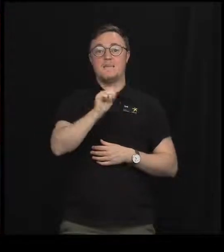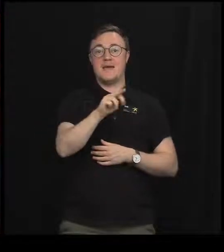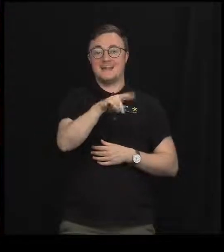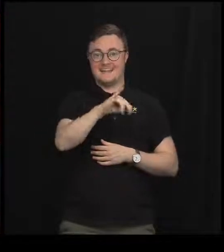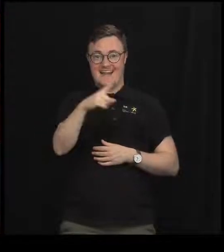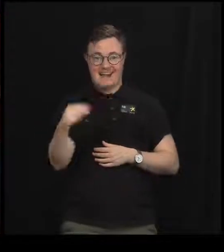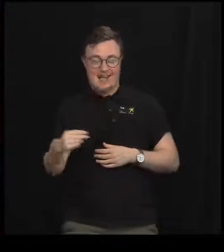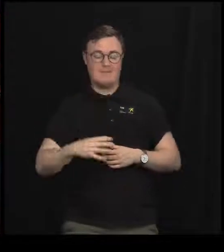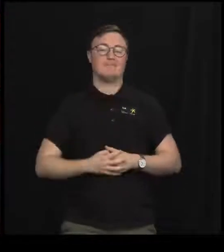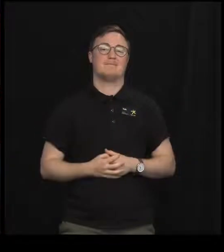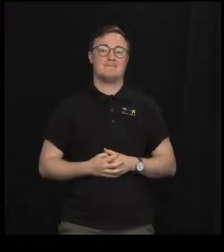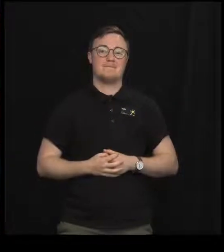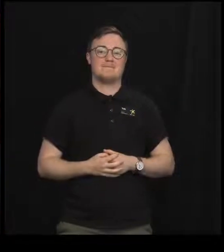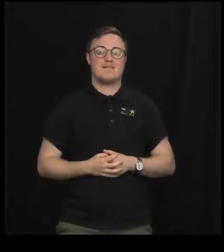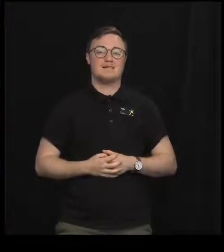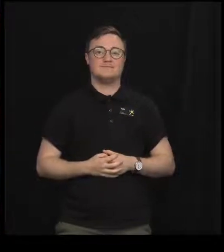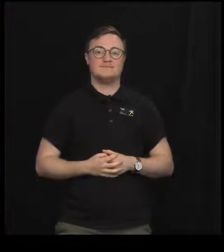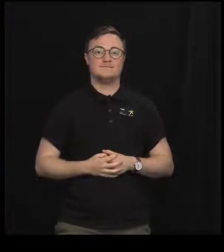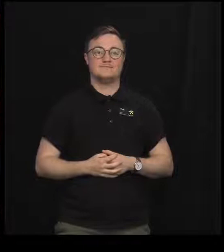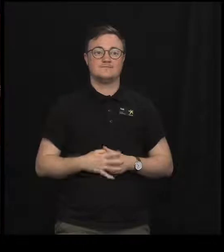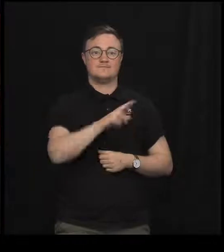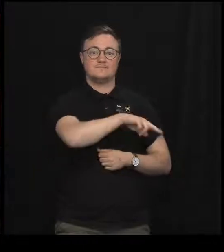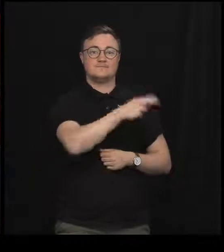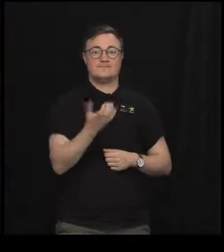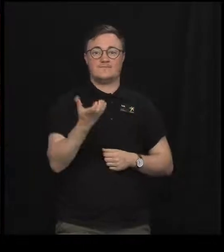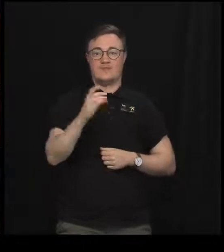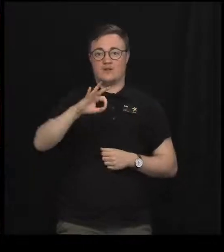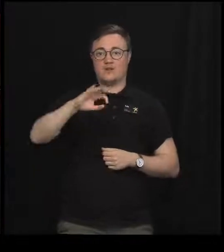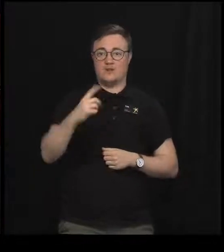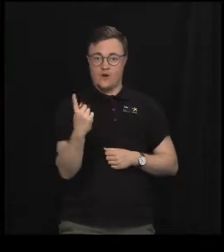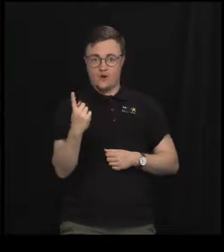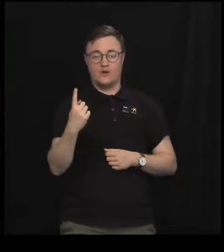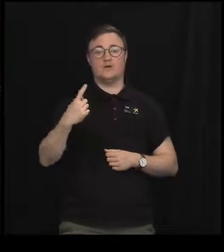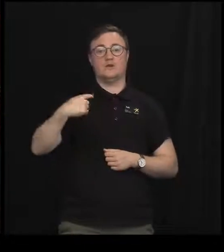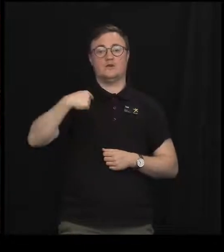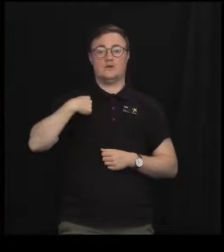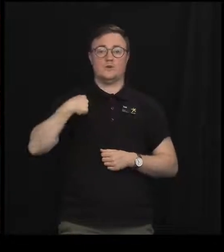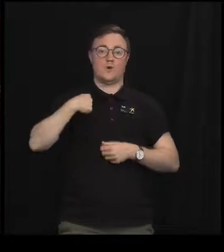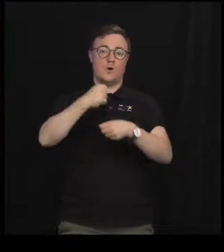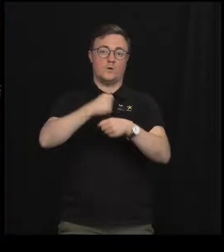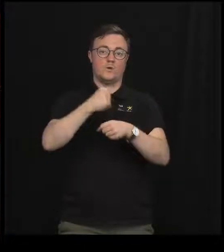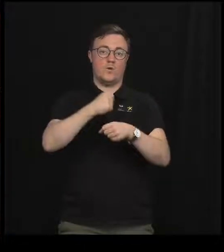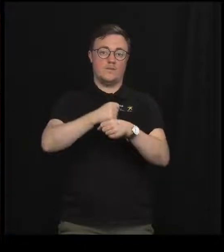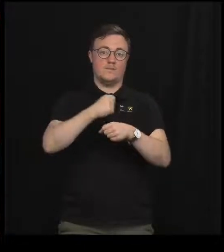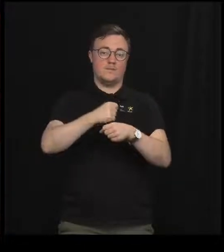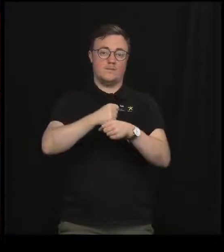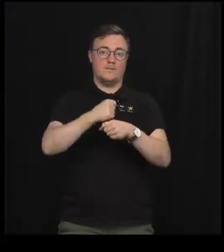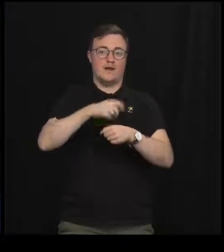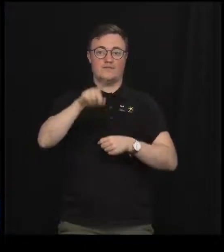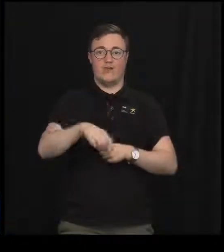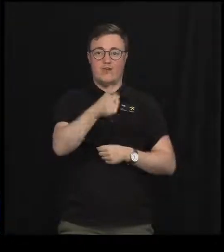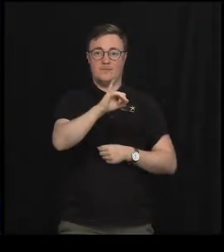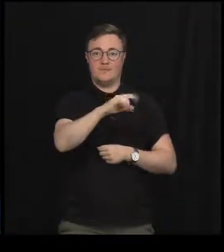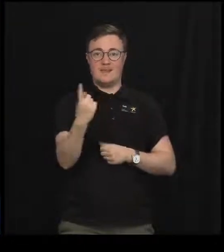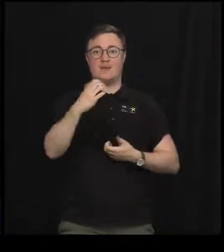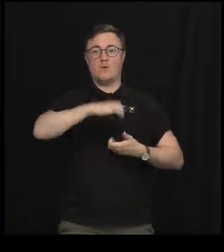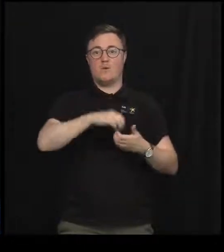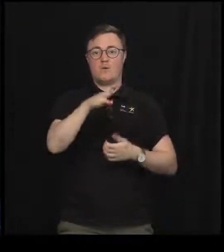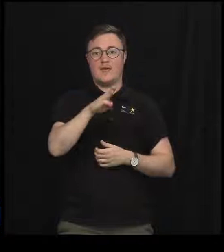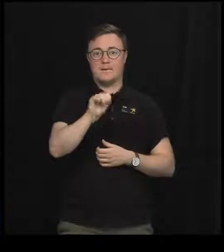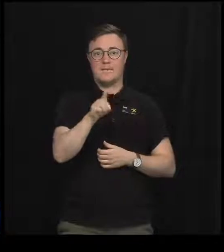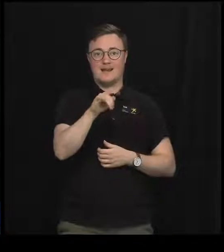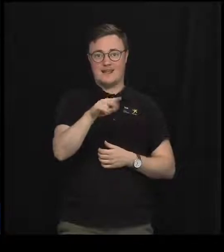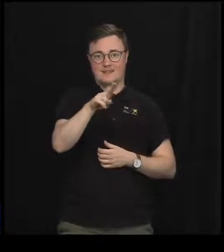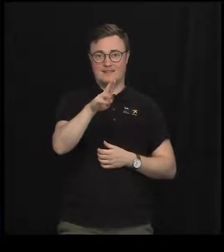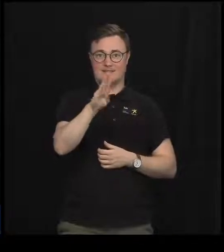important. Yes. Sorry. And I'm Carl Björkman. I'm the head of Nordics for the Bill and Melinda Gates Foundation. Wonderful. So we're here